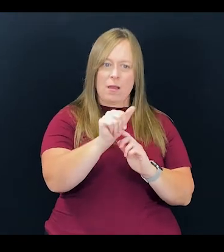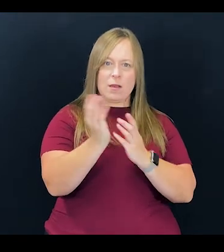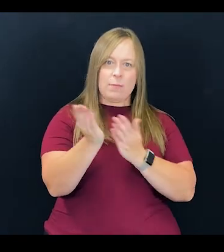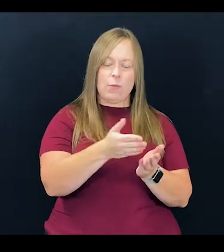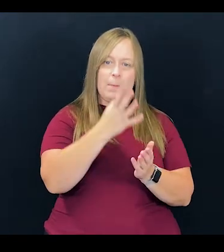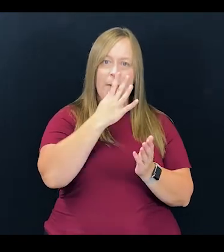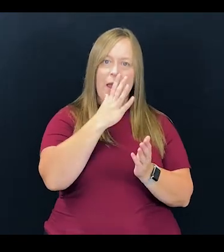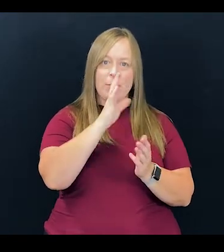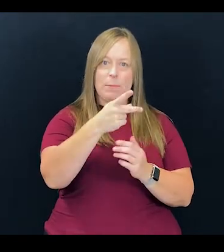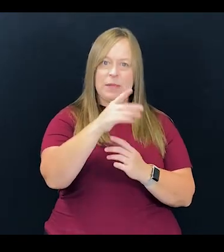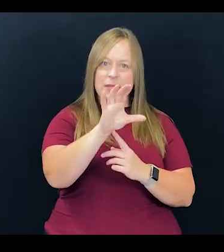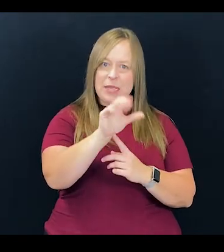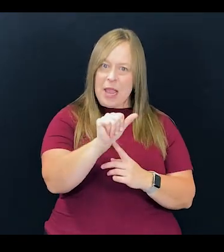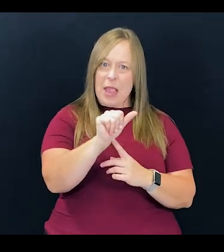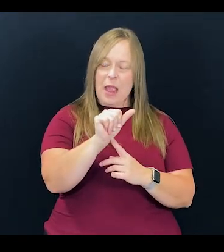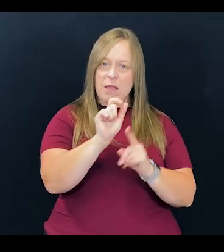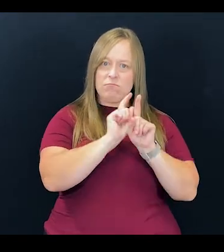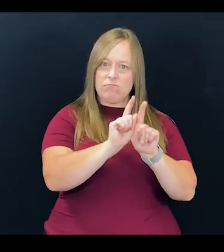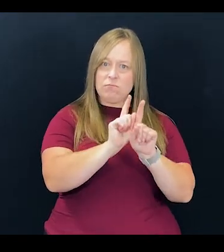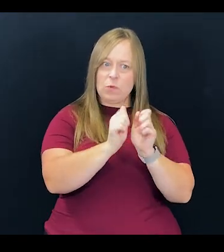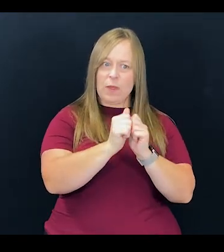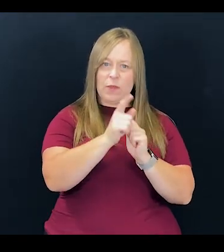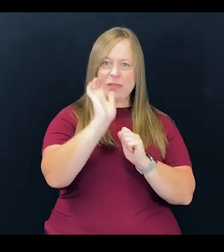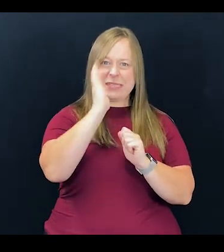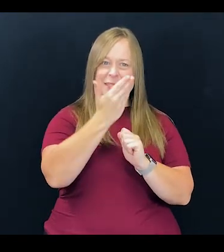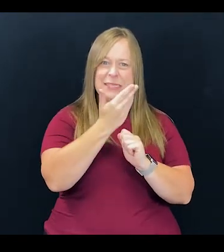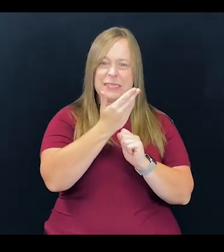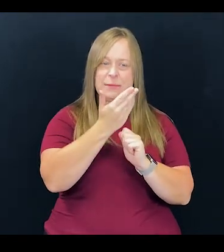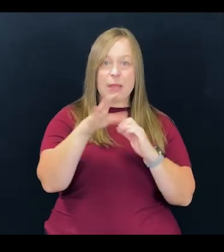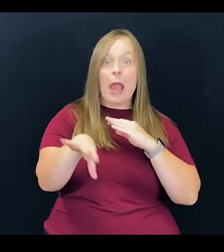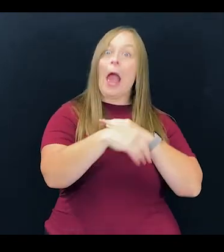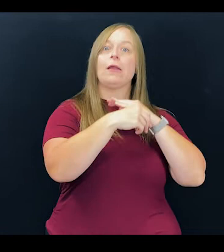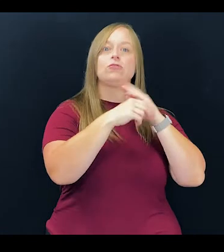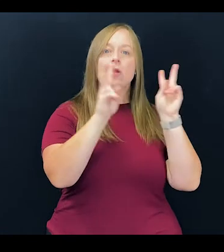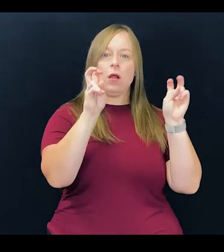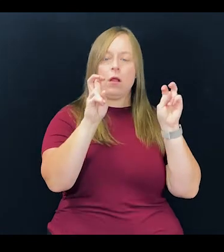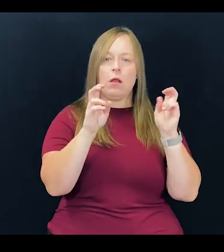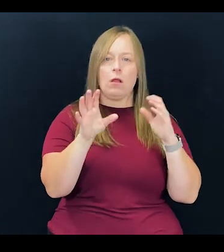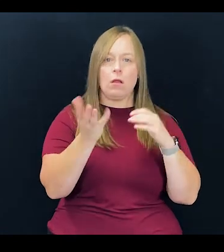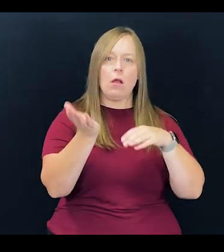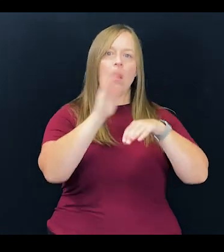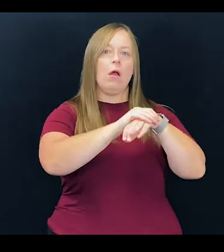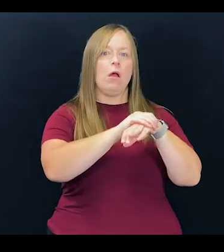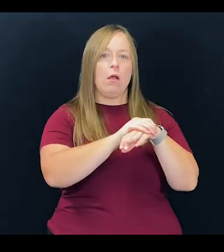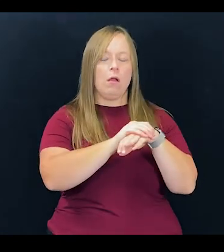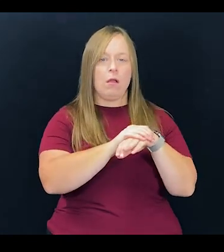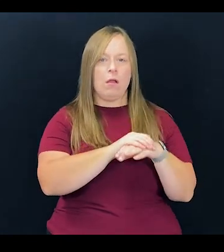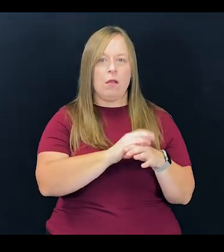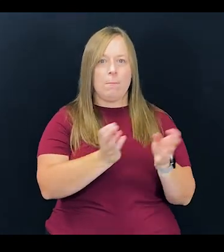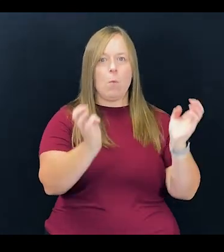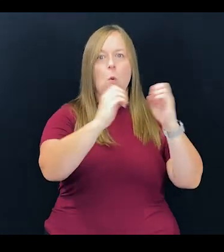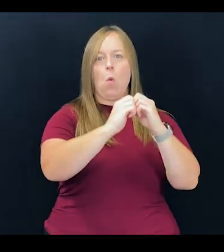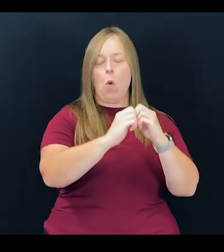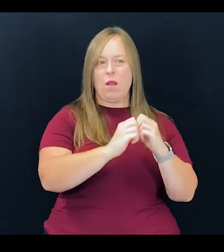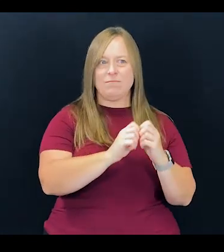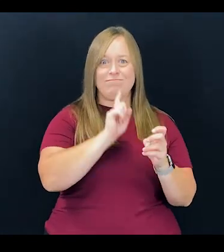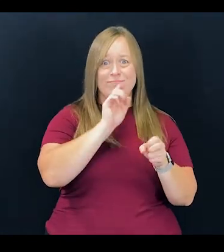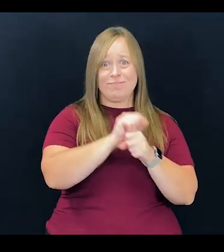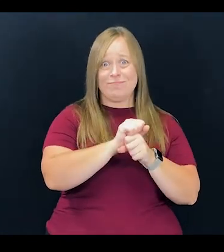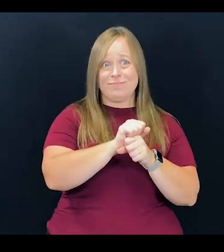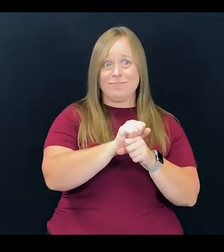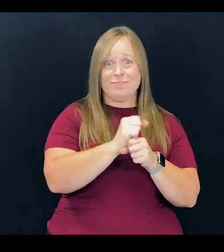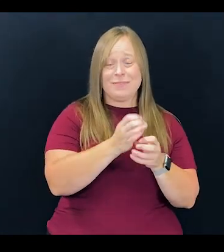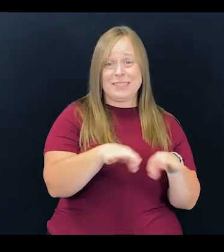the athlete to have brought her mom as her assistant seemed so extra, seemed so on top of everything